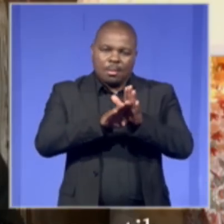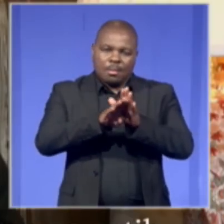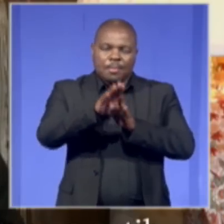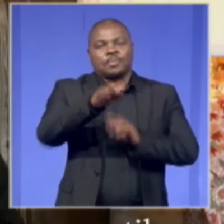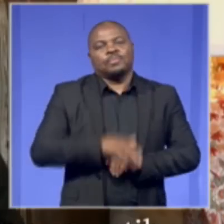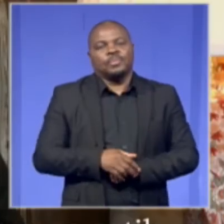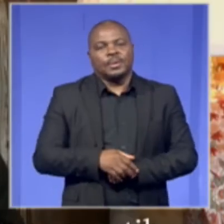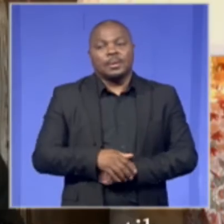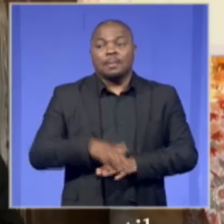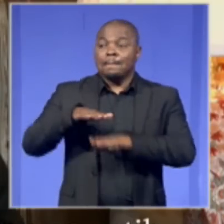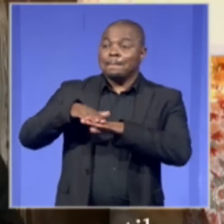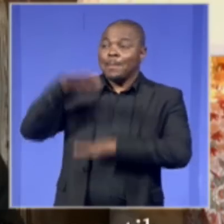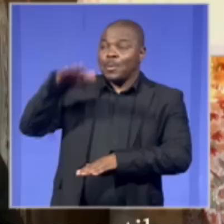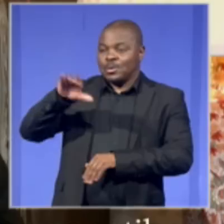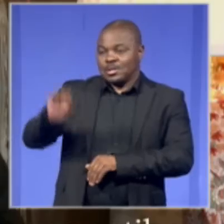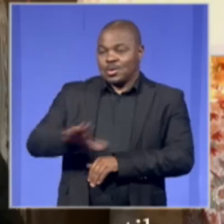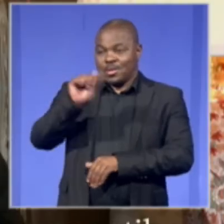are finding jobs.